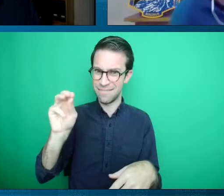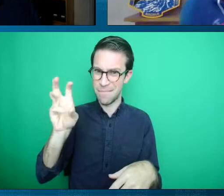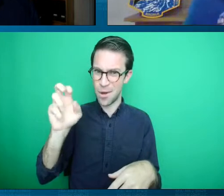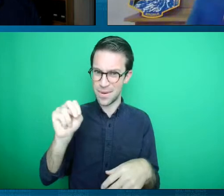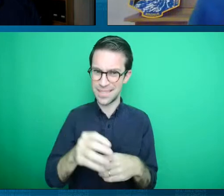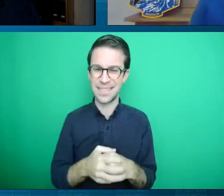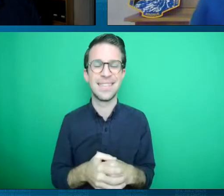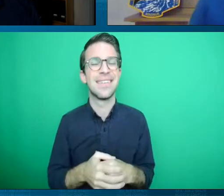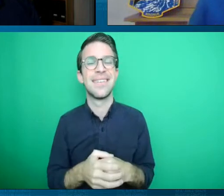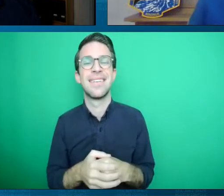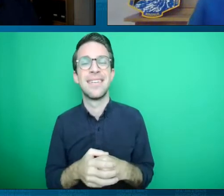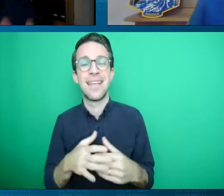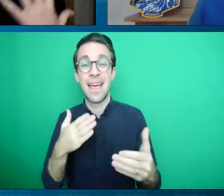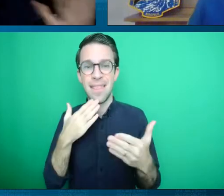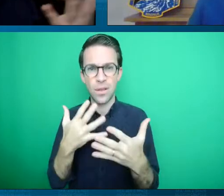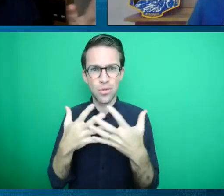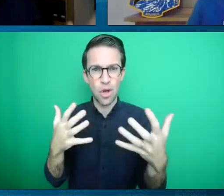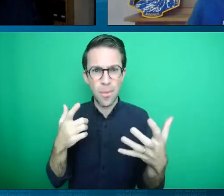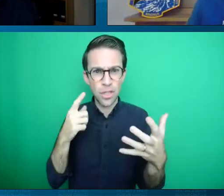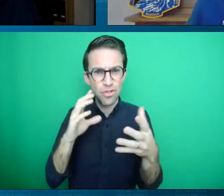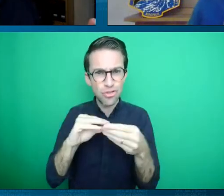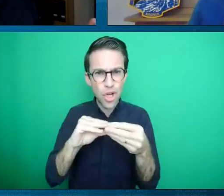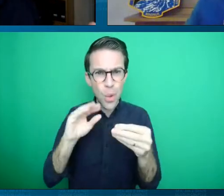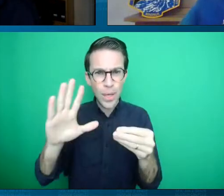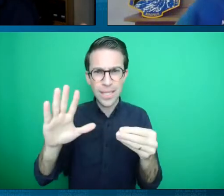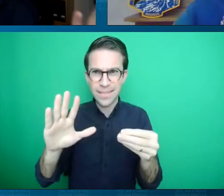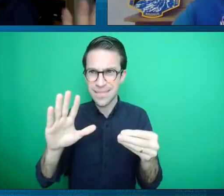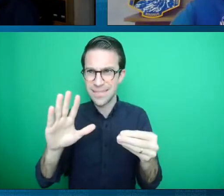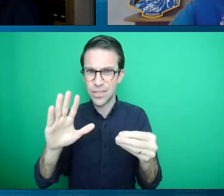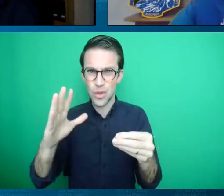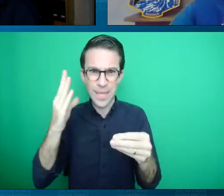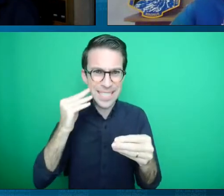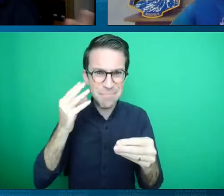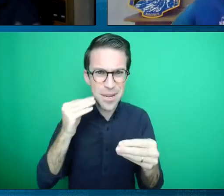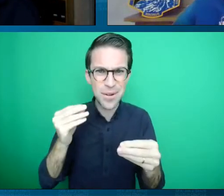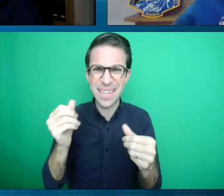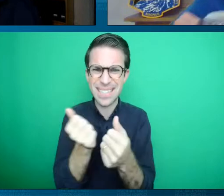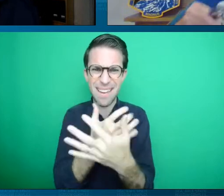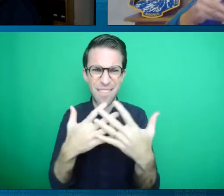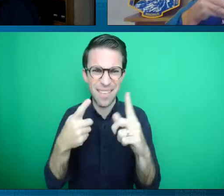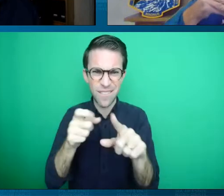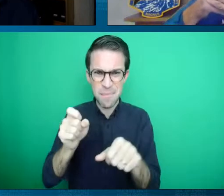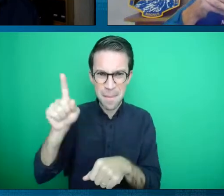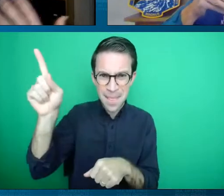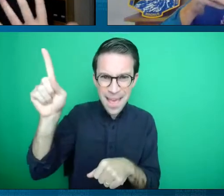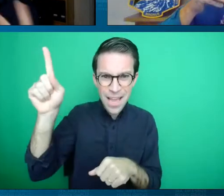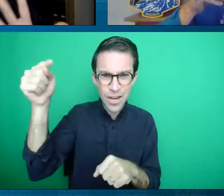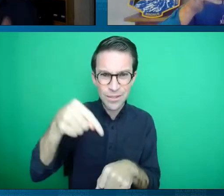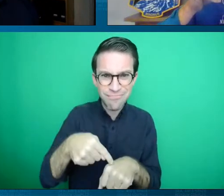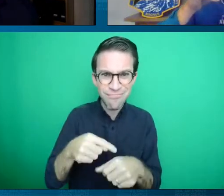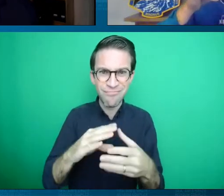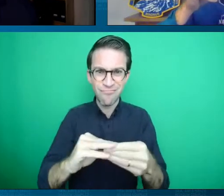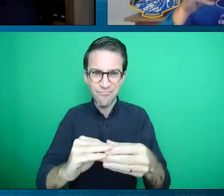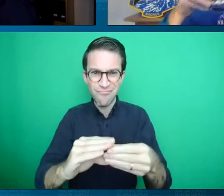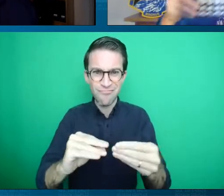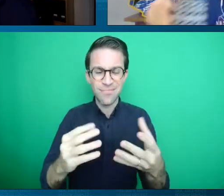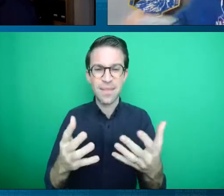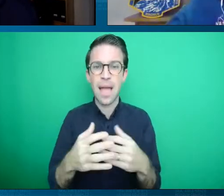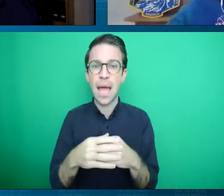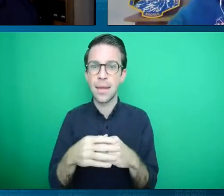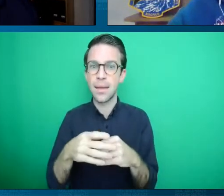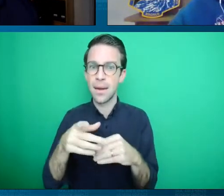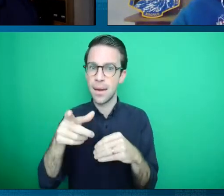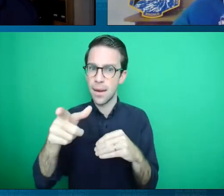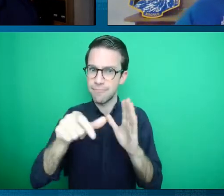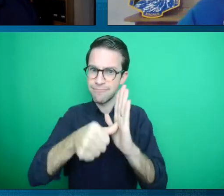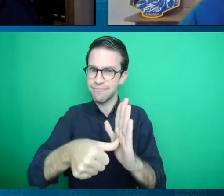Amazing. Thank you so much for sharing your story, your astronaut story, and also just kind of highlighting how, there's so many important skills